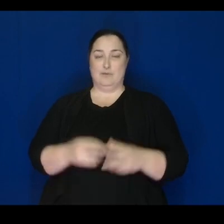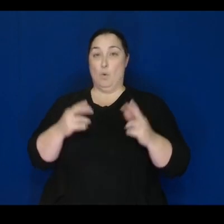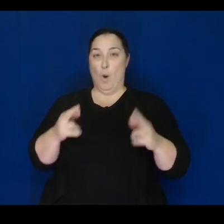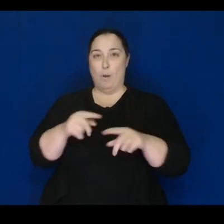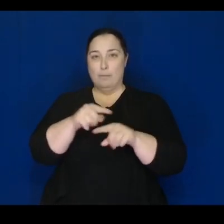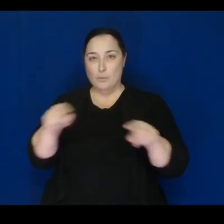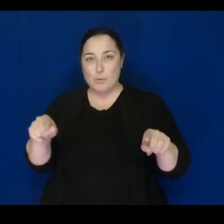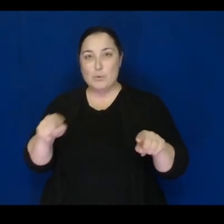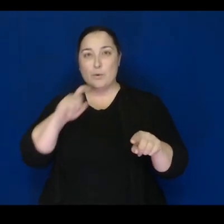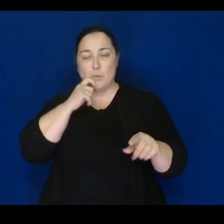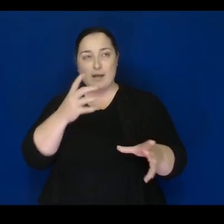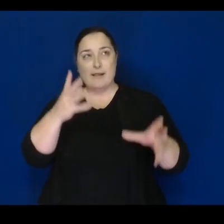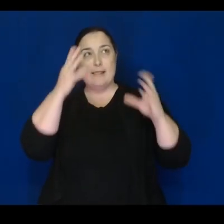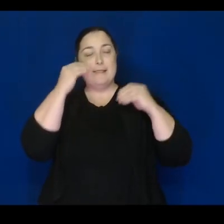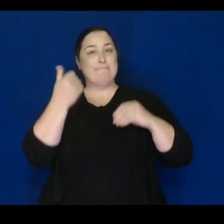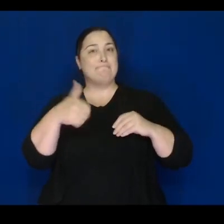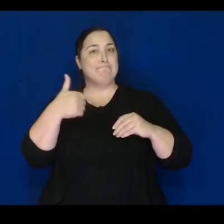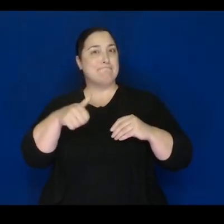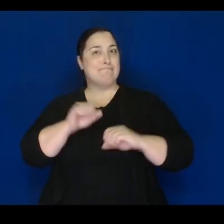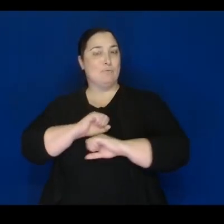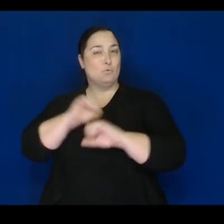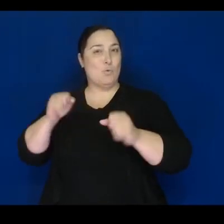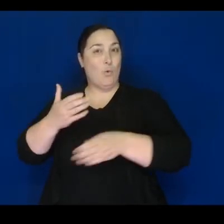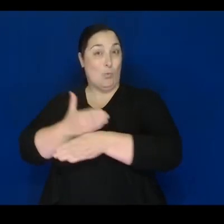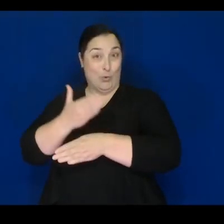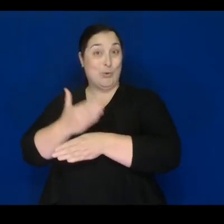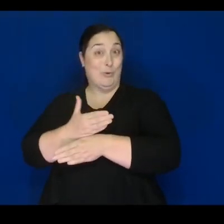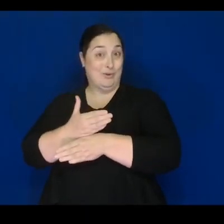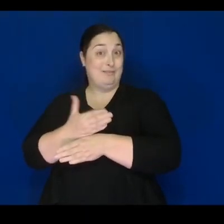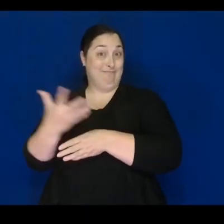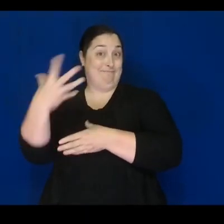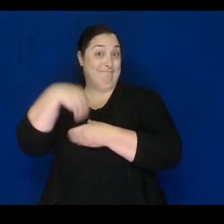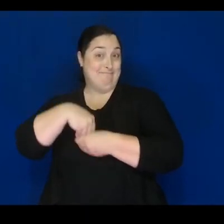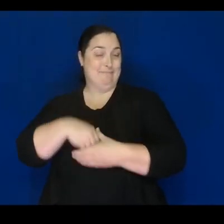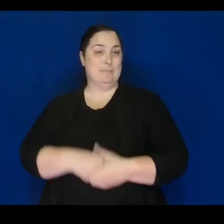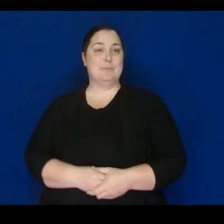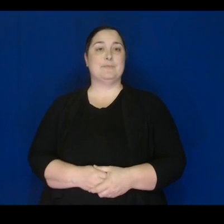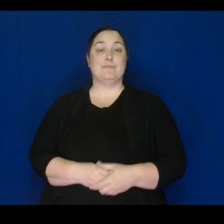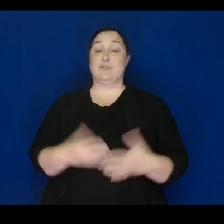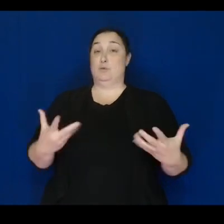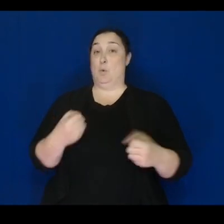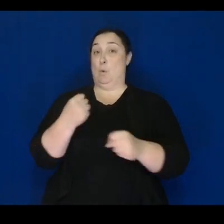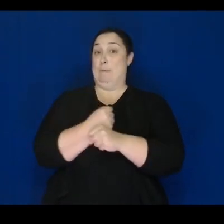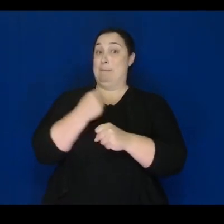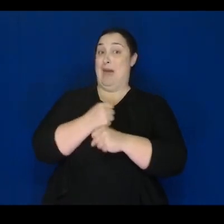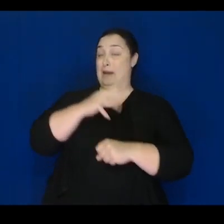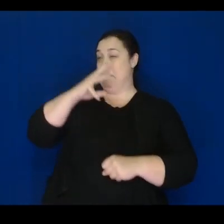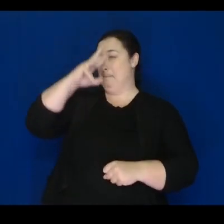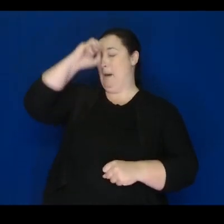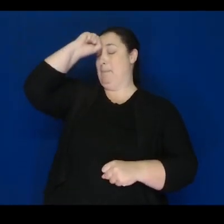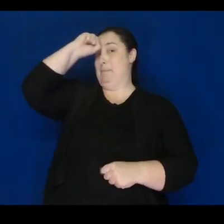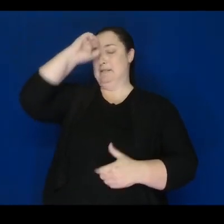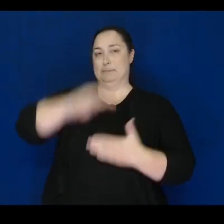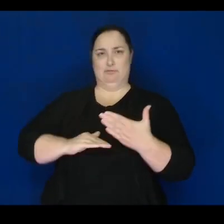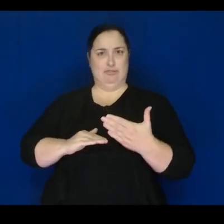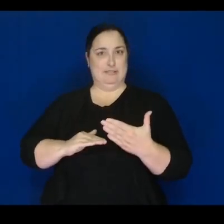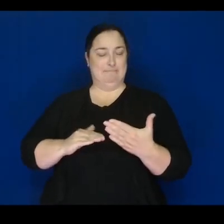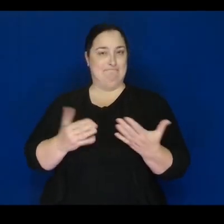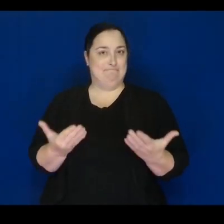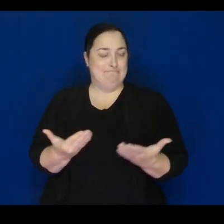away to implement into your practice as well. So how do we create memorable experiences? How do we do